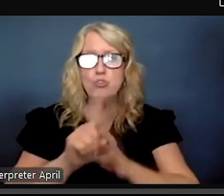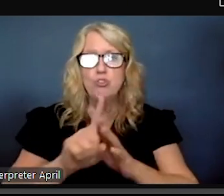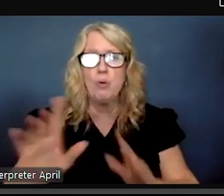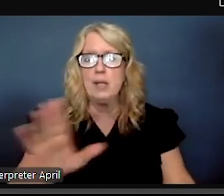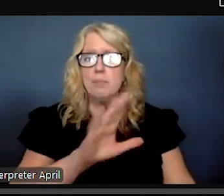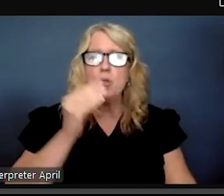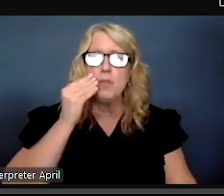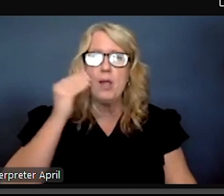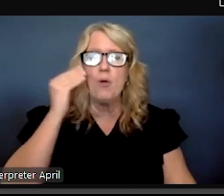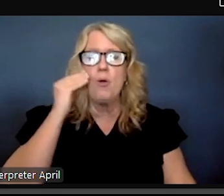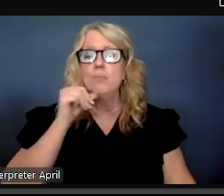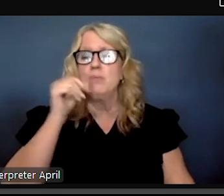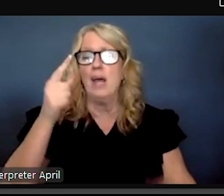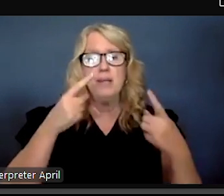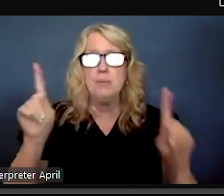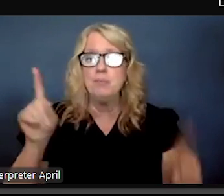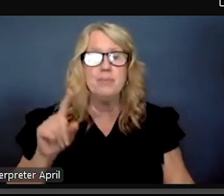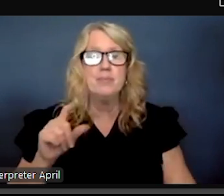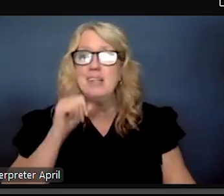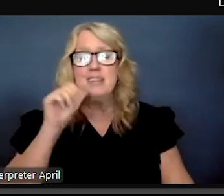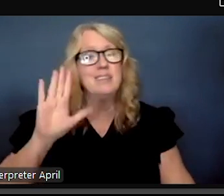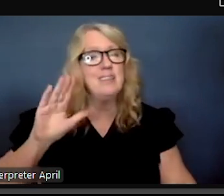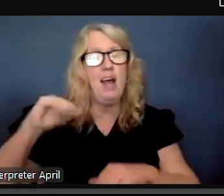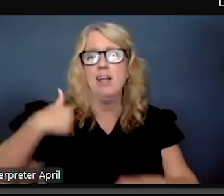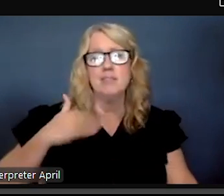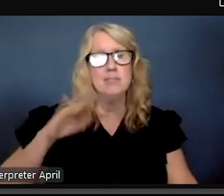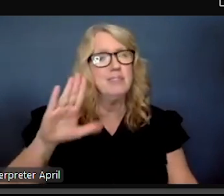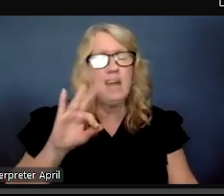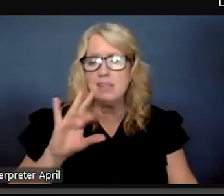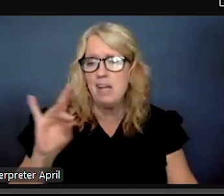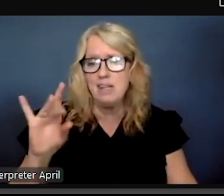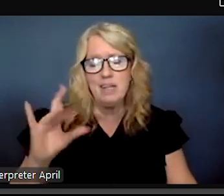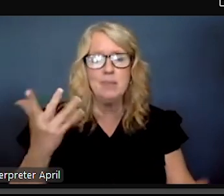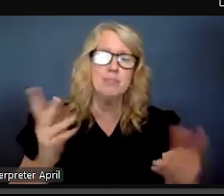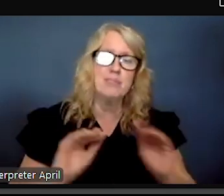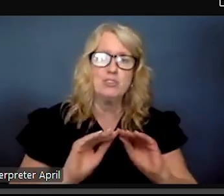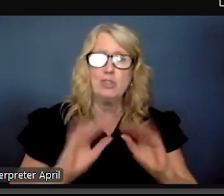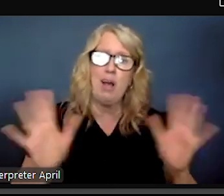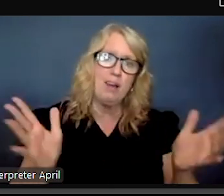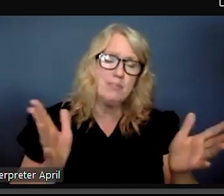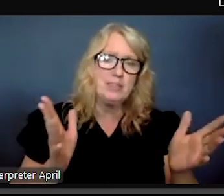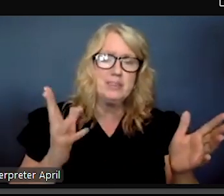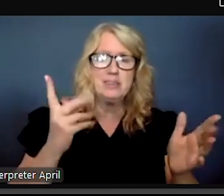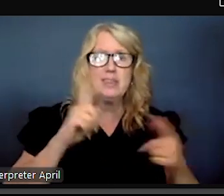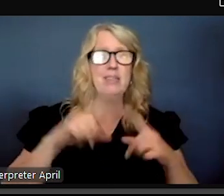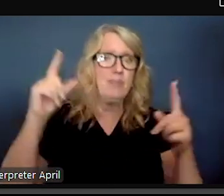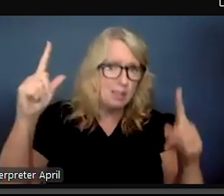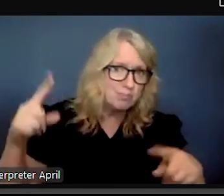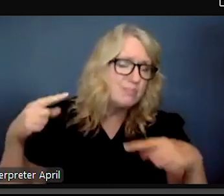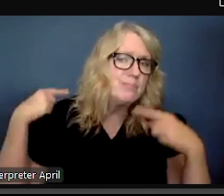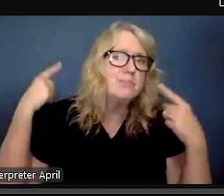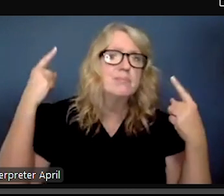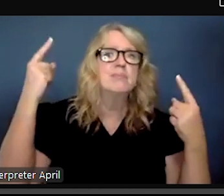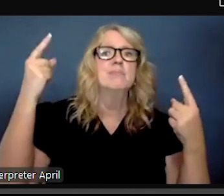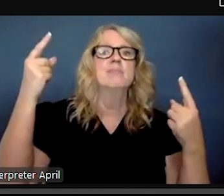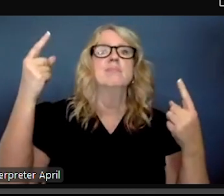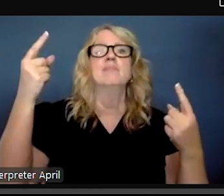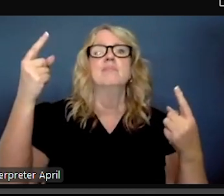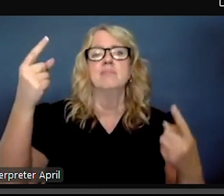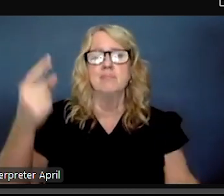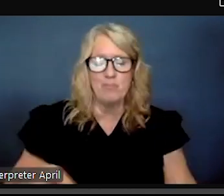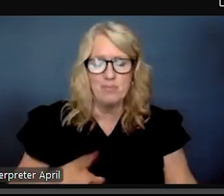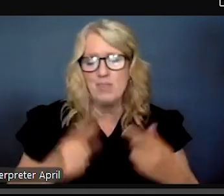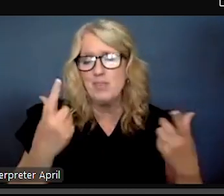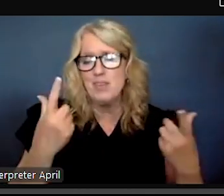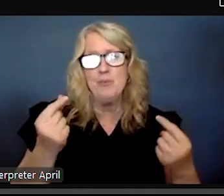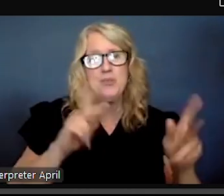home unannounced. And that's not 988's fault. It's just obviously the decades long legacy of what we do to